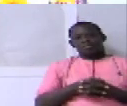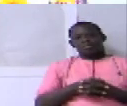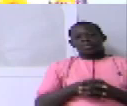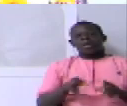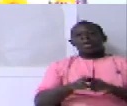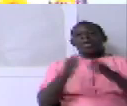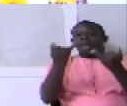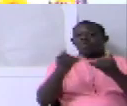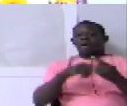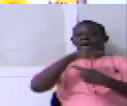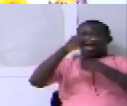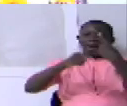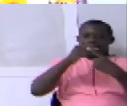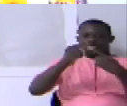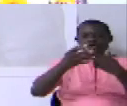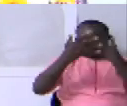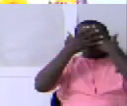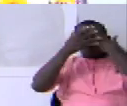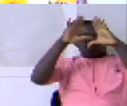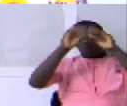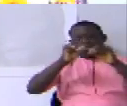comes to the officers.